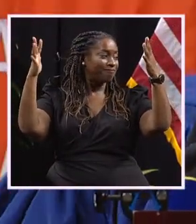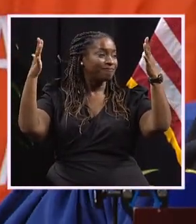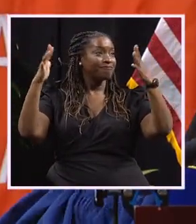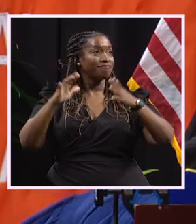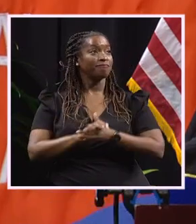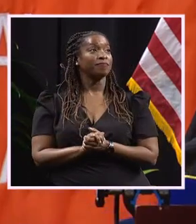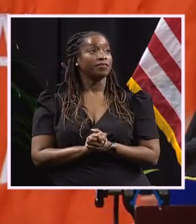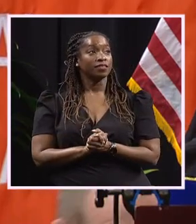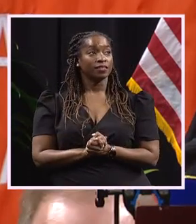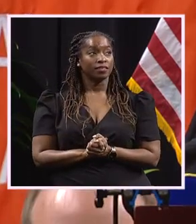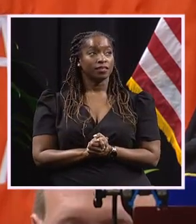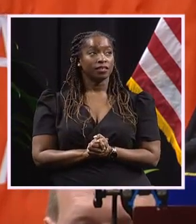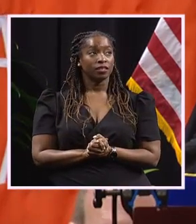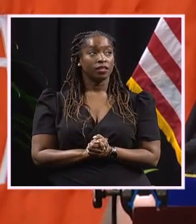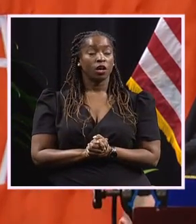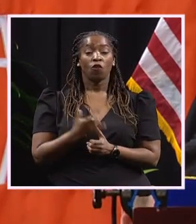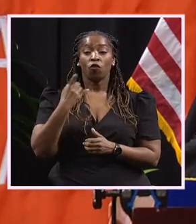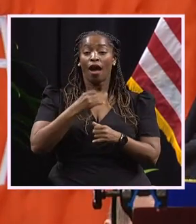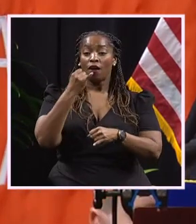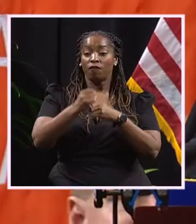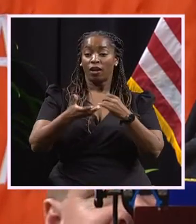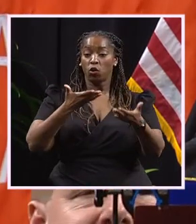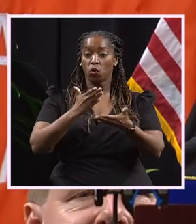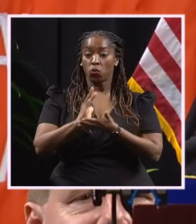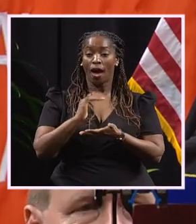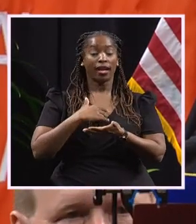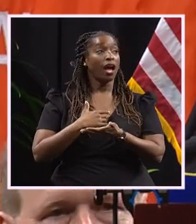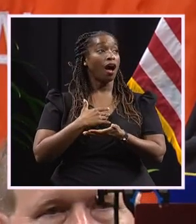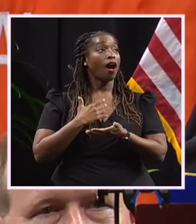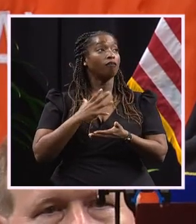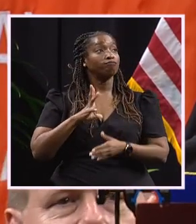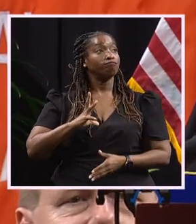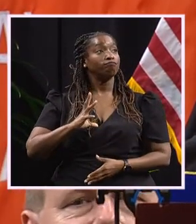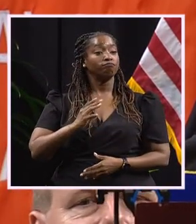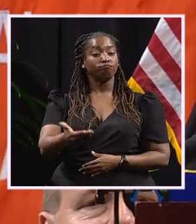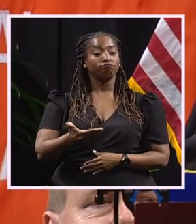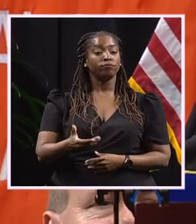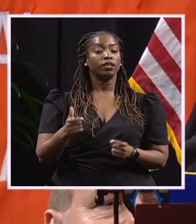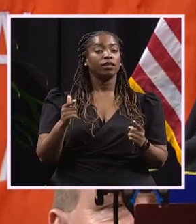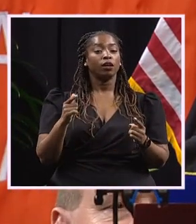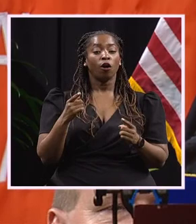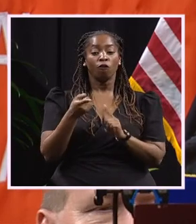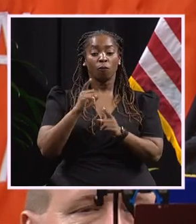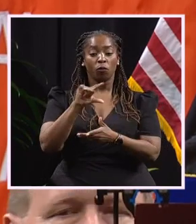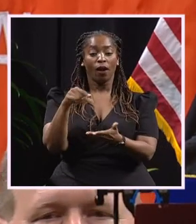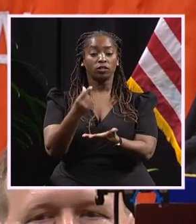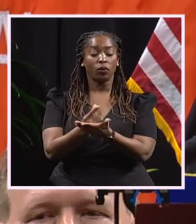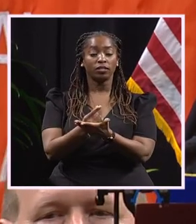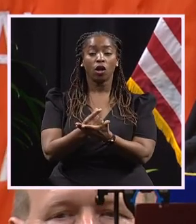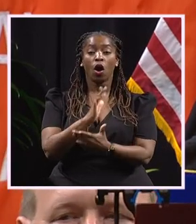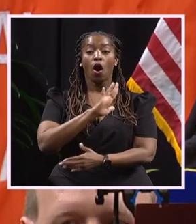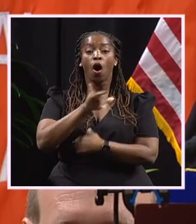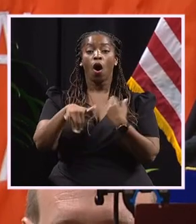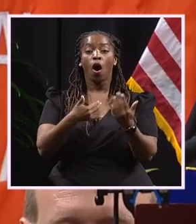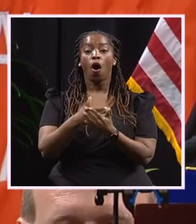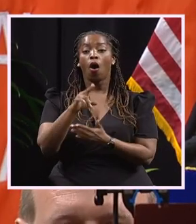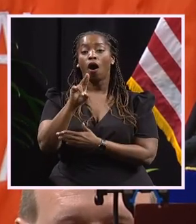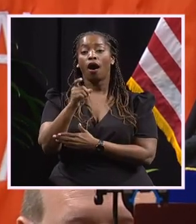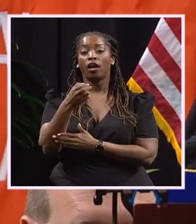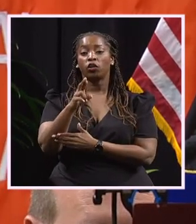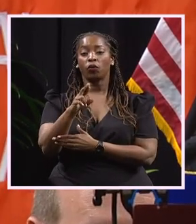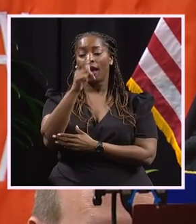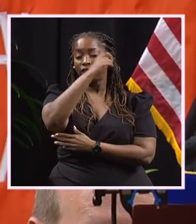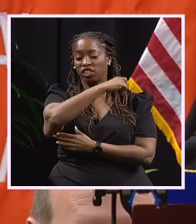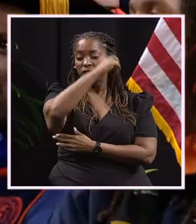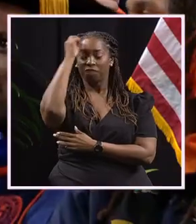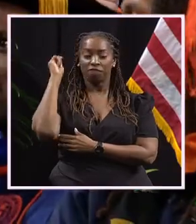To signify a final rite of passage and graduation from the University of Texas at San Antonio, will all the undergraduates please shift their tassel